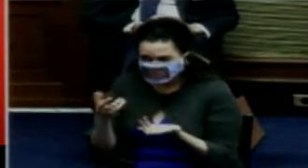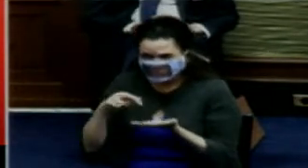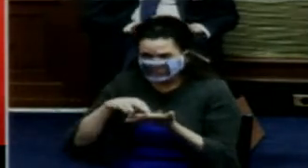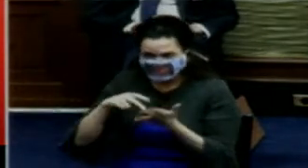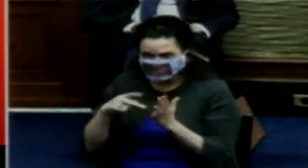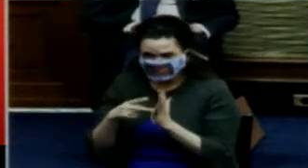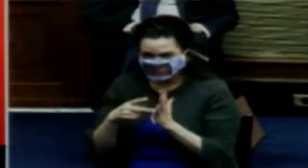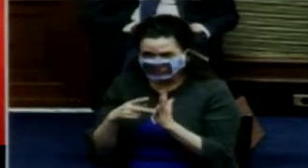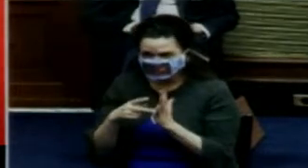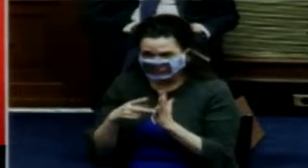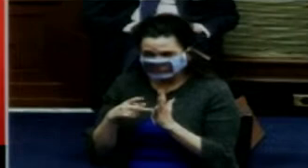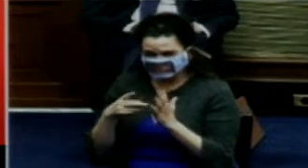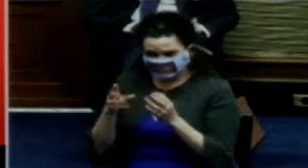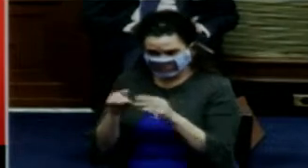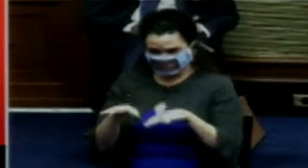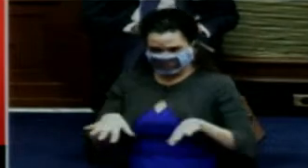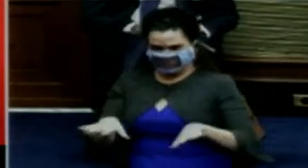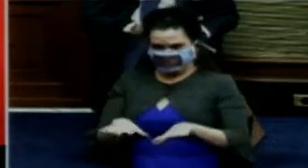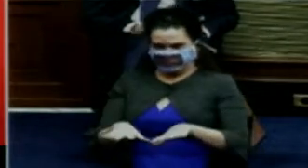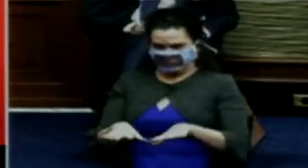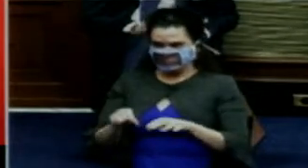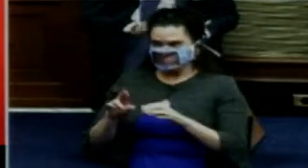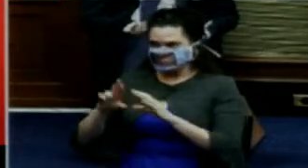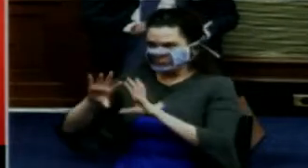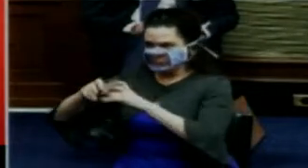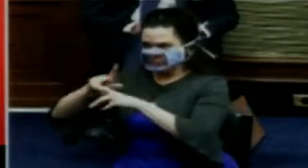or are they talking about population?